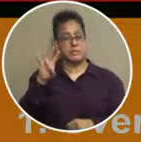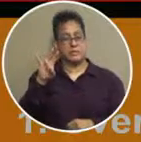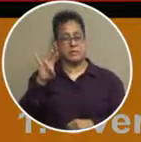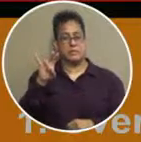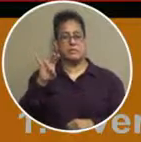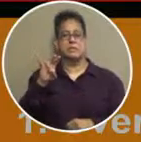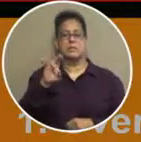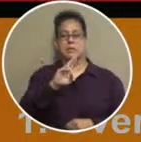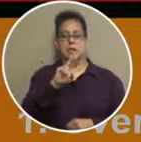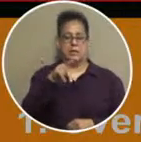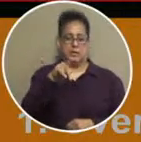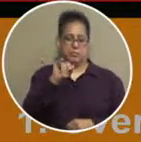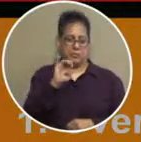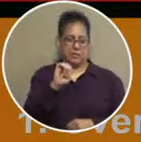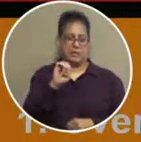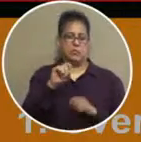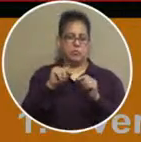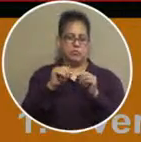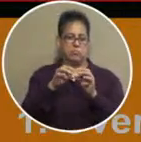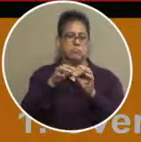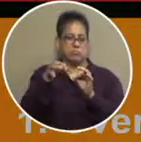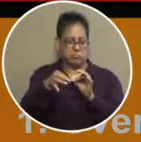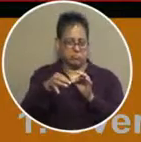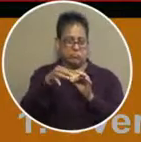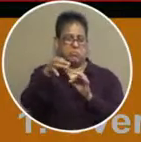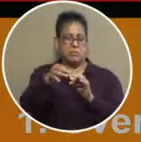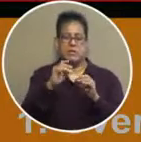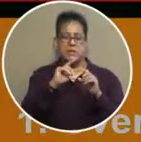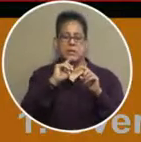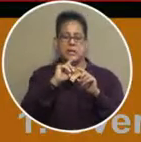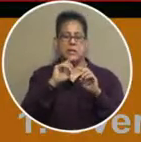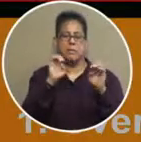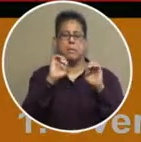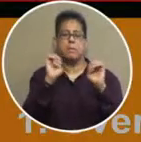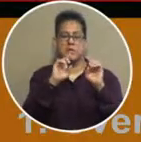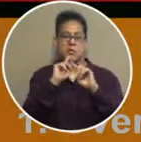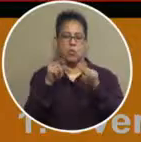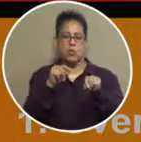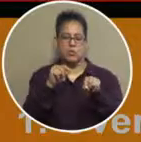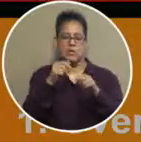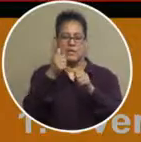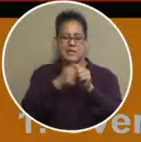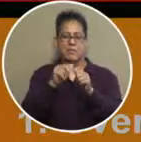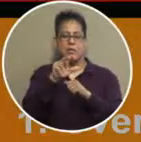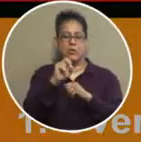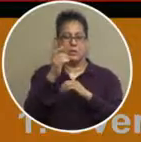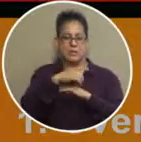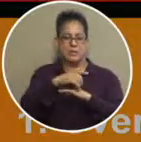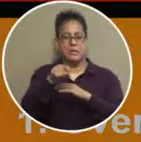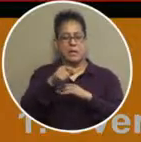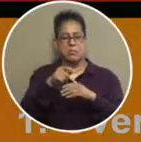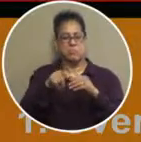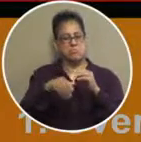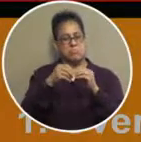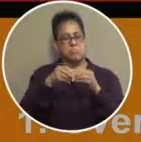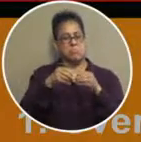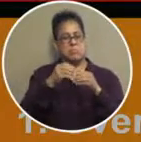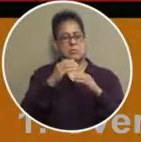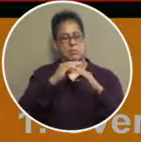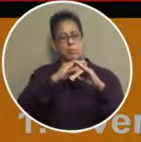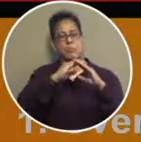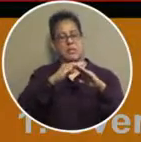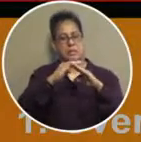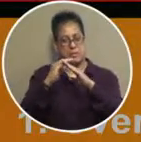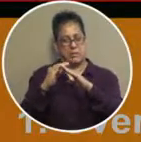been updating or extending that emergency order every 30 days, provides for protections to